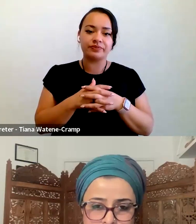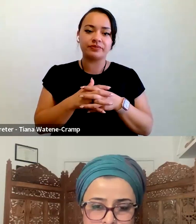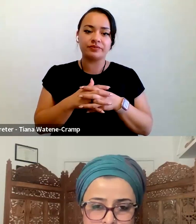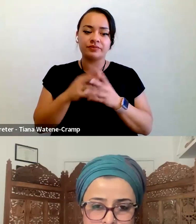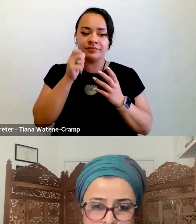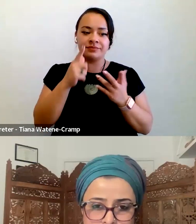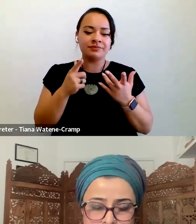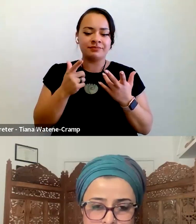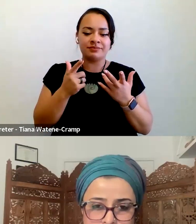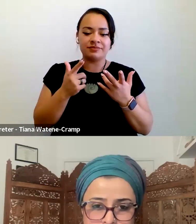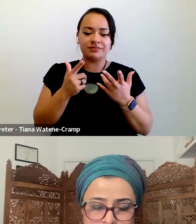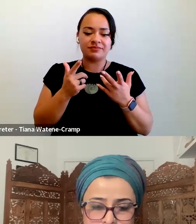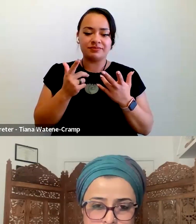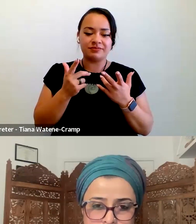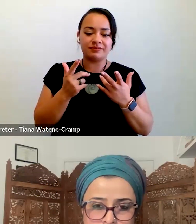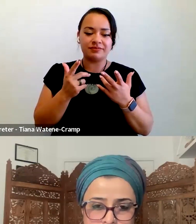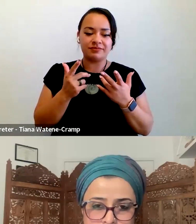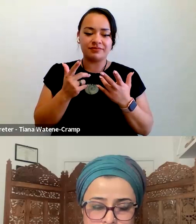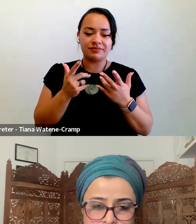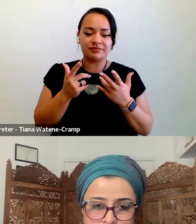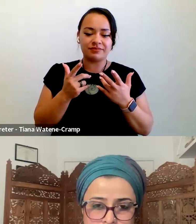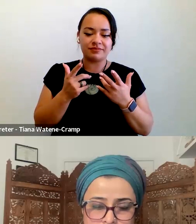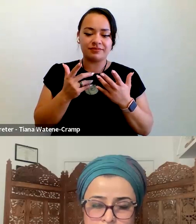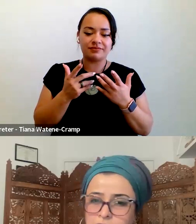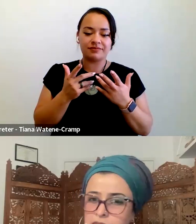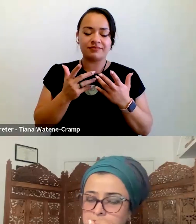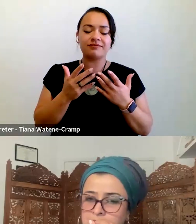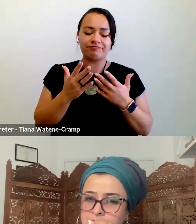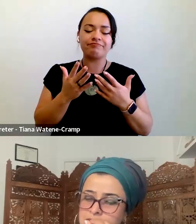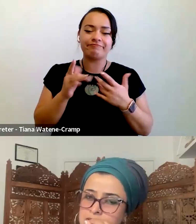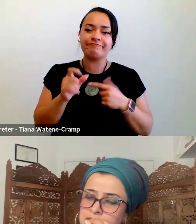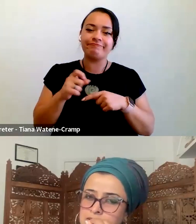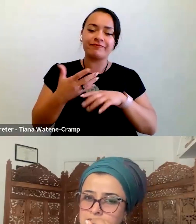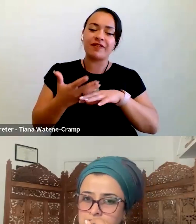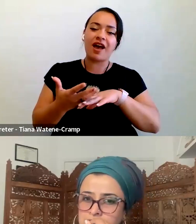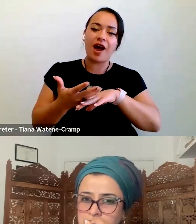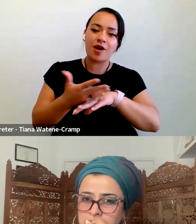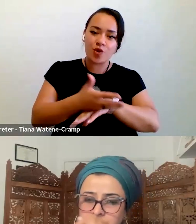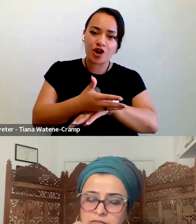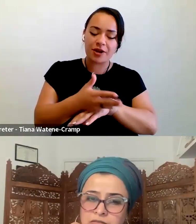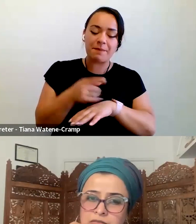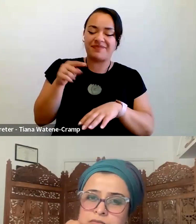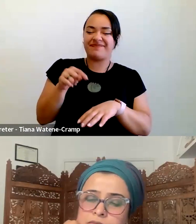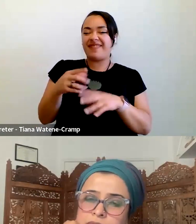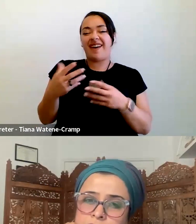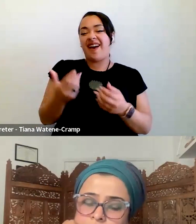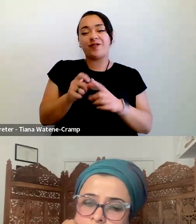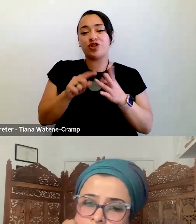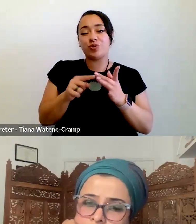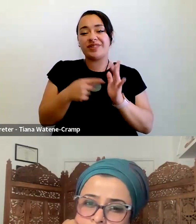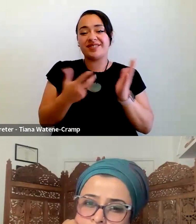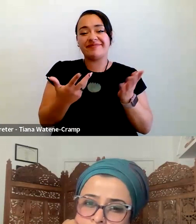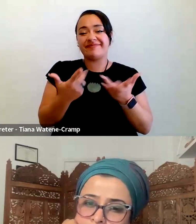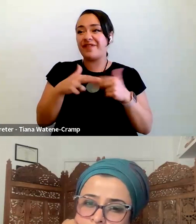many good, you know, it's hard work, but it's the work that you have to do if you're in these